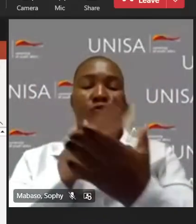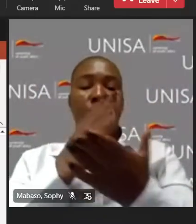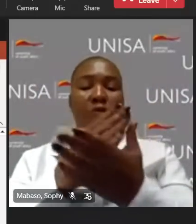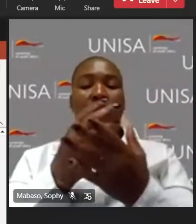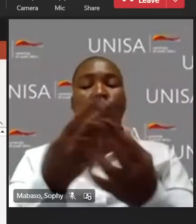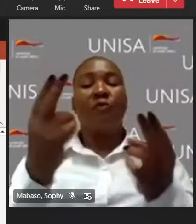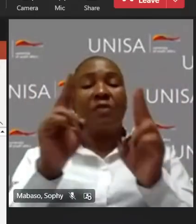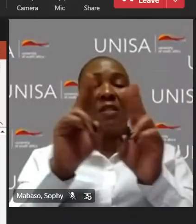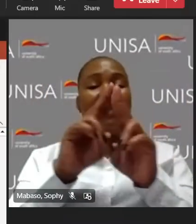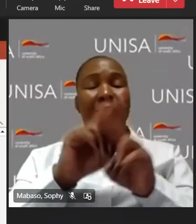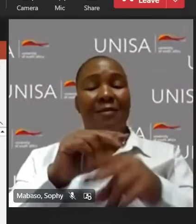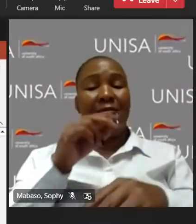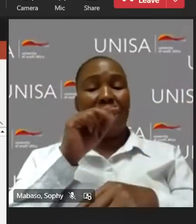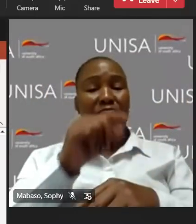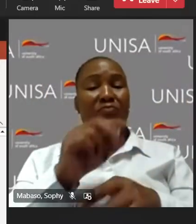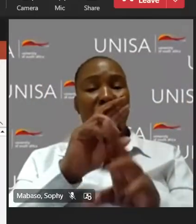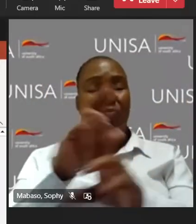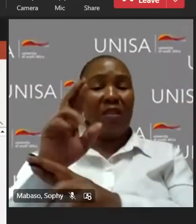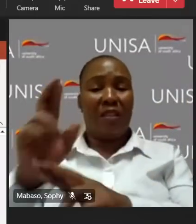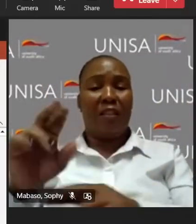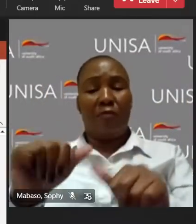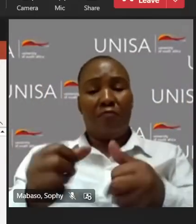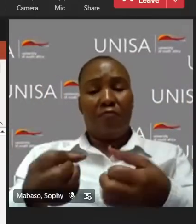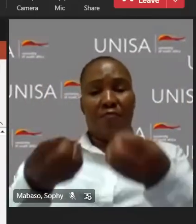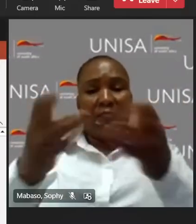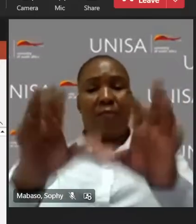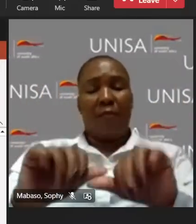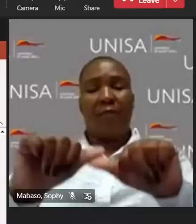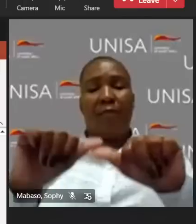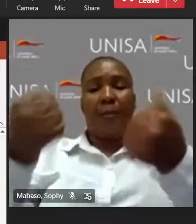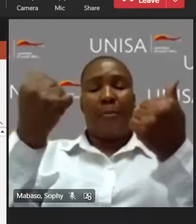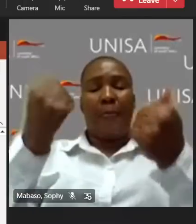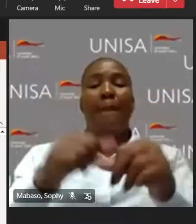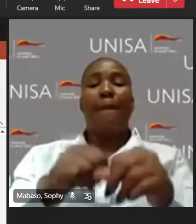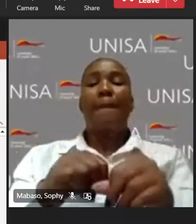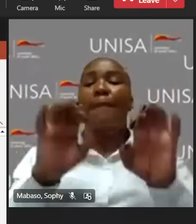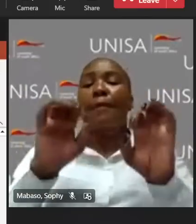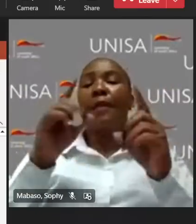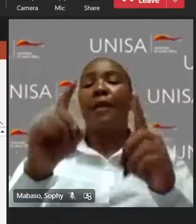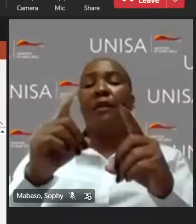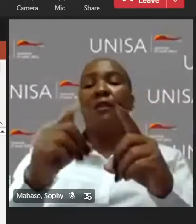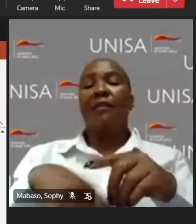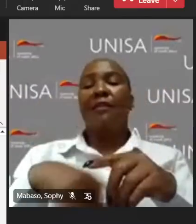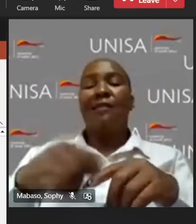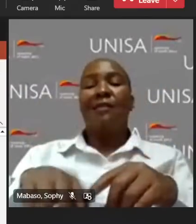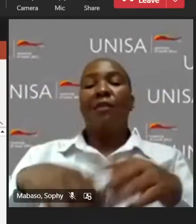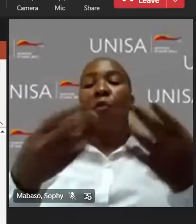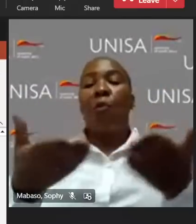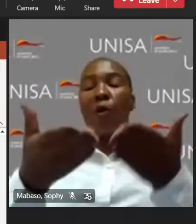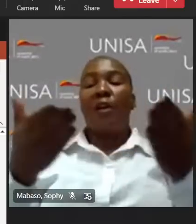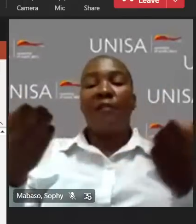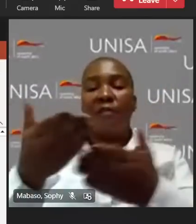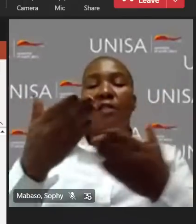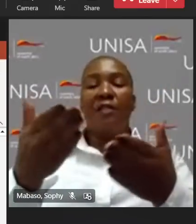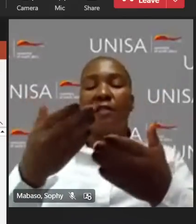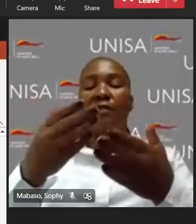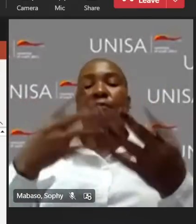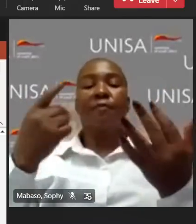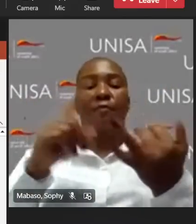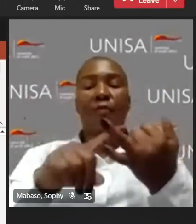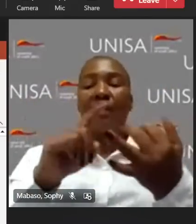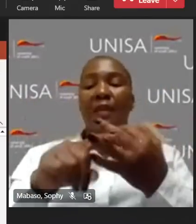its obligation of excellent service towards all students as stated in its service charter, to attend to